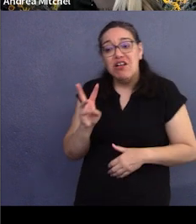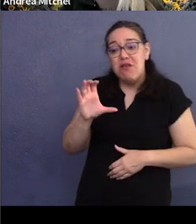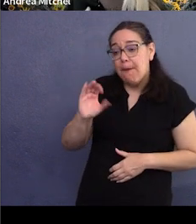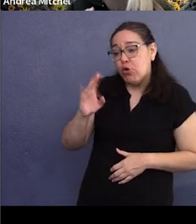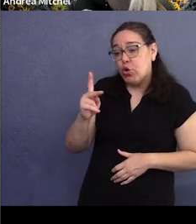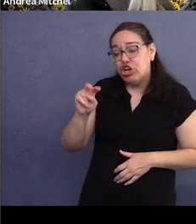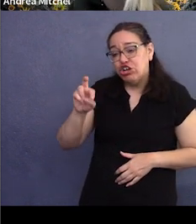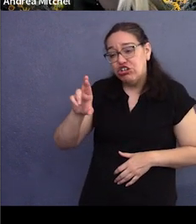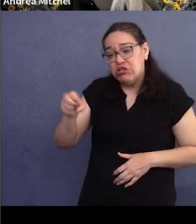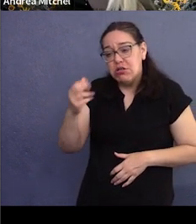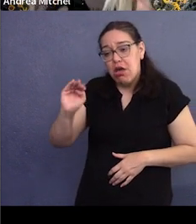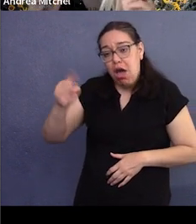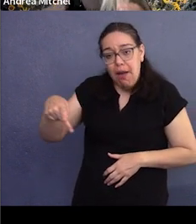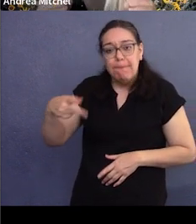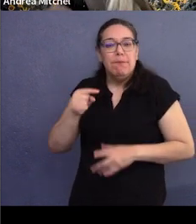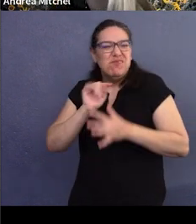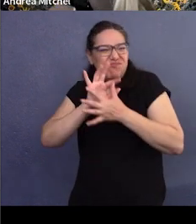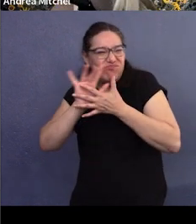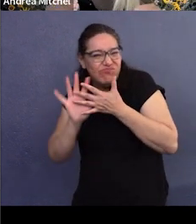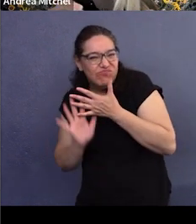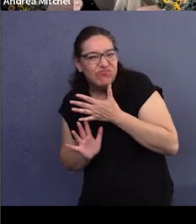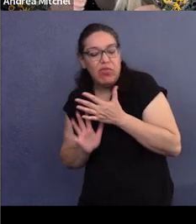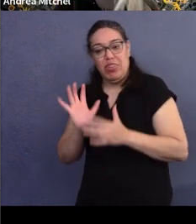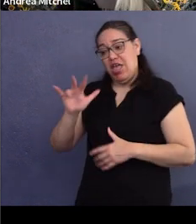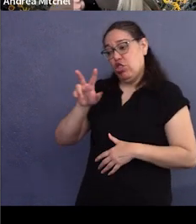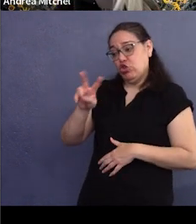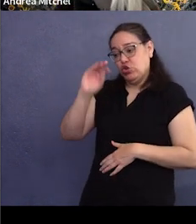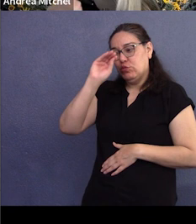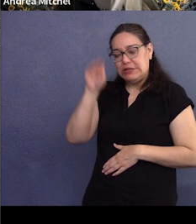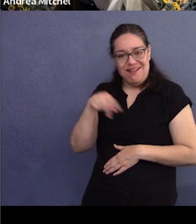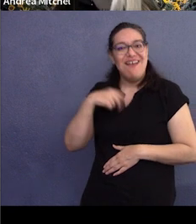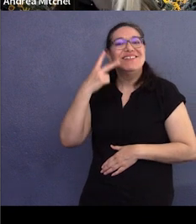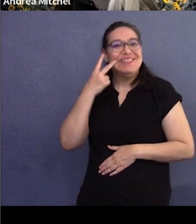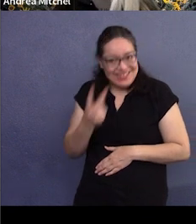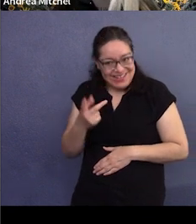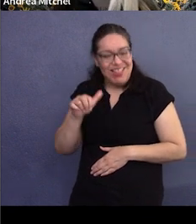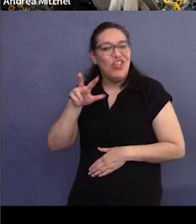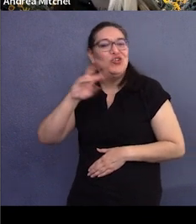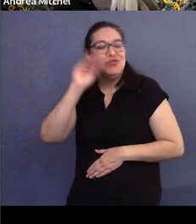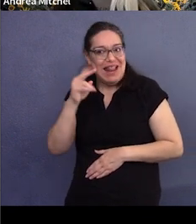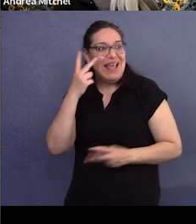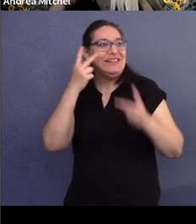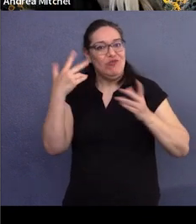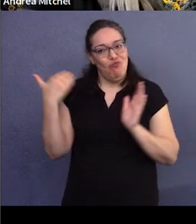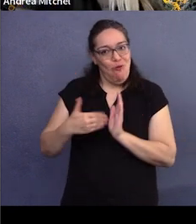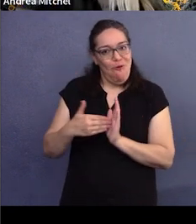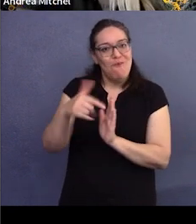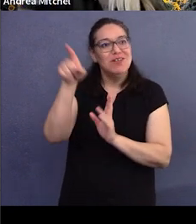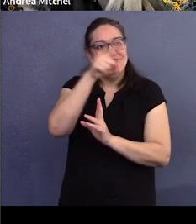like that. So you really have to, this is a number that I have seen used frequently, but I've also